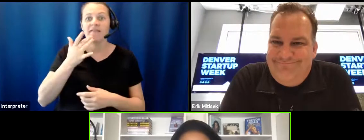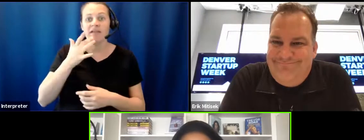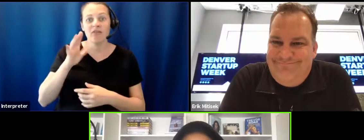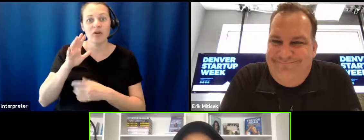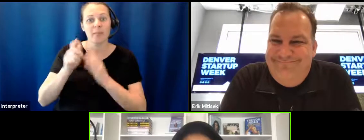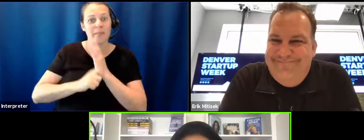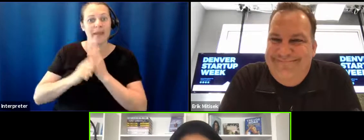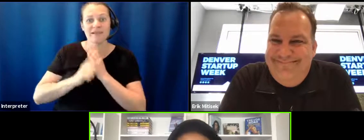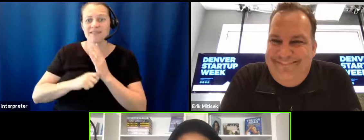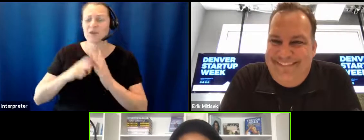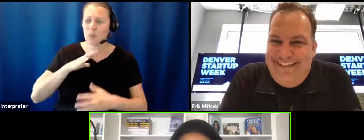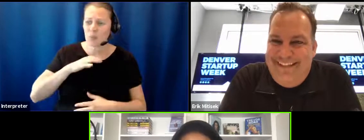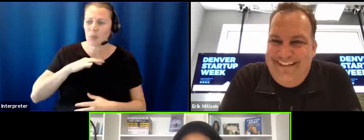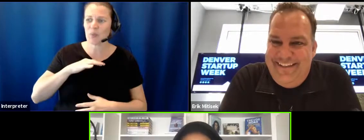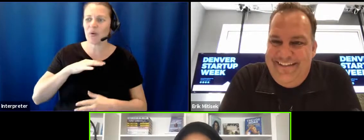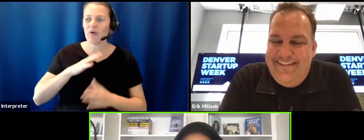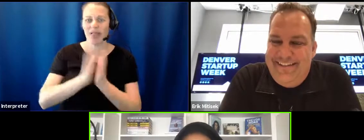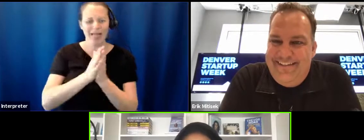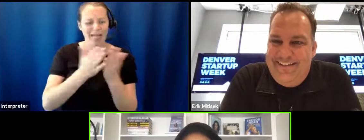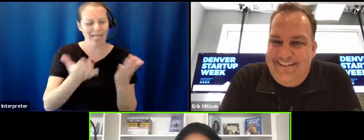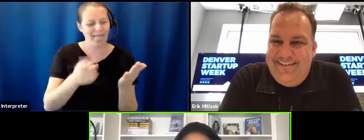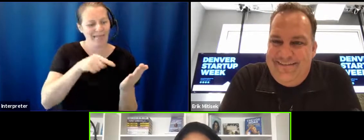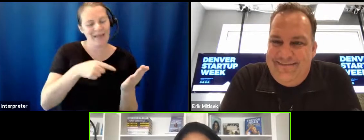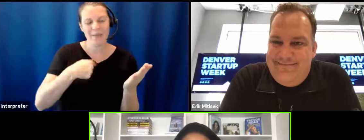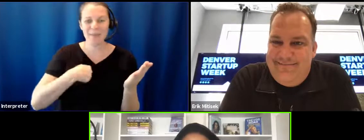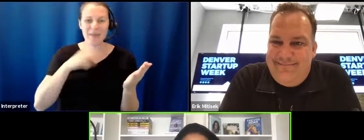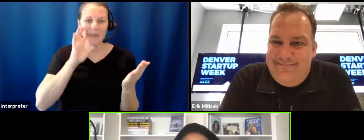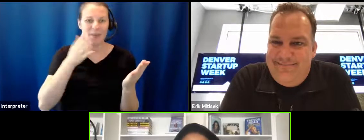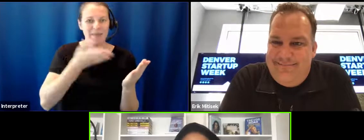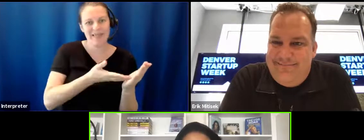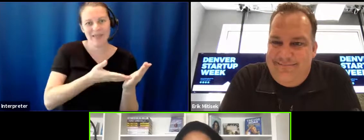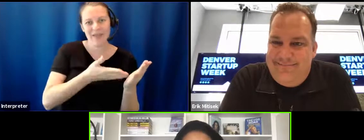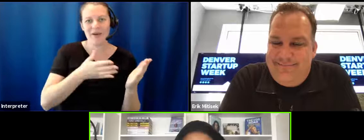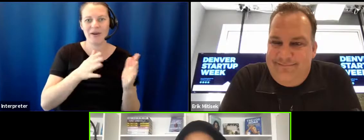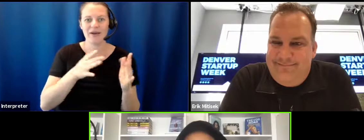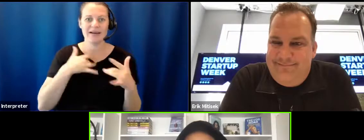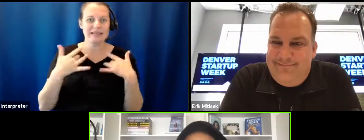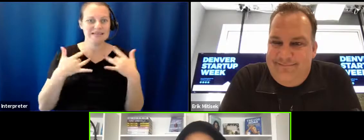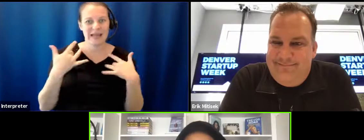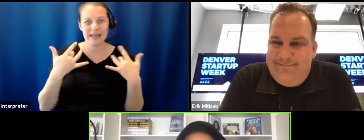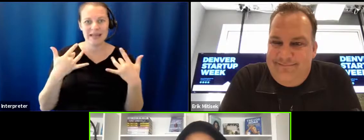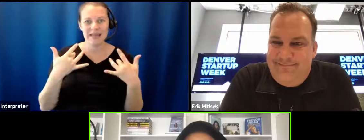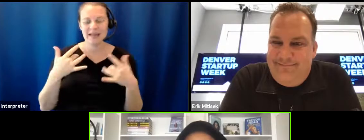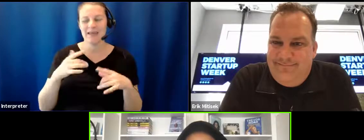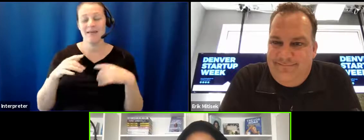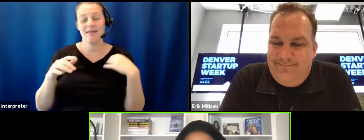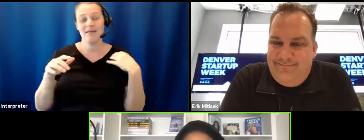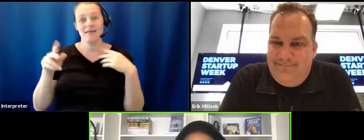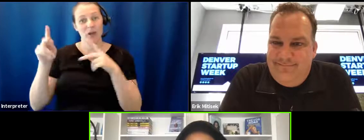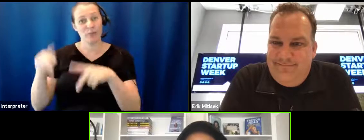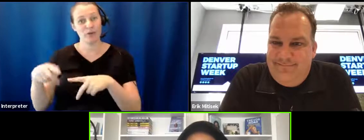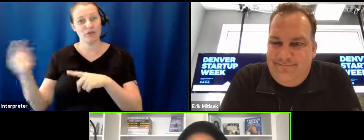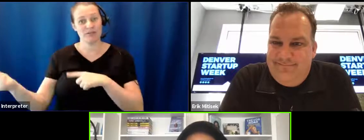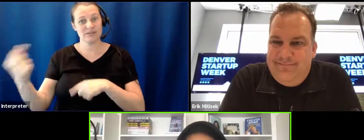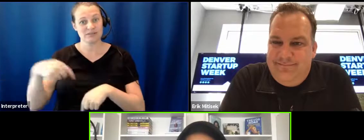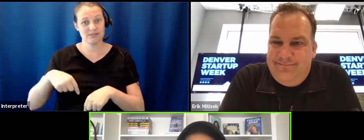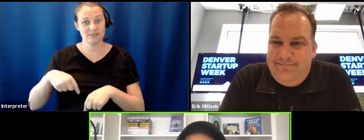cool. I can't believe I'm going to be in the printed pages of Fast Company. So they sent someone, Ainsley, they sent